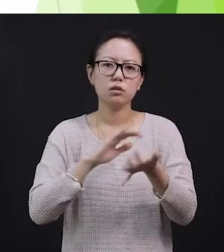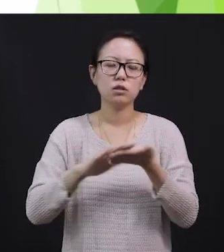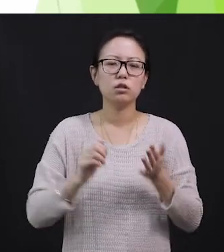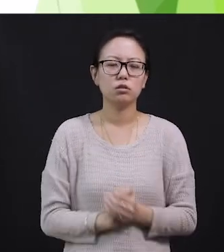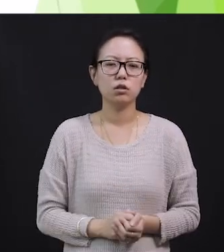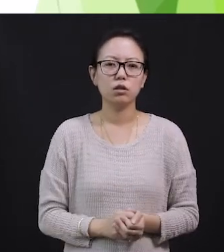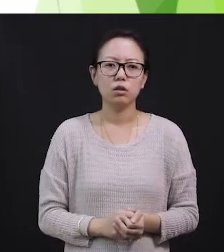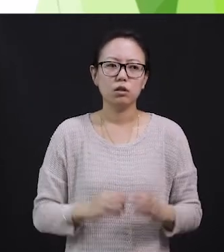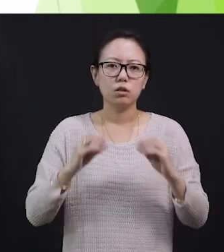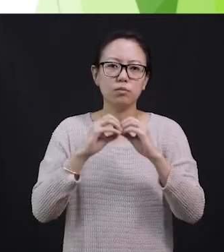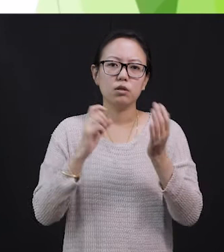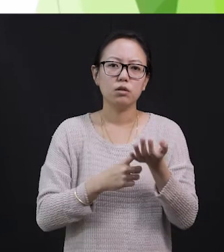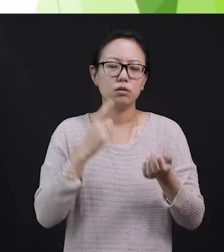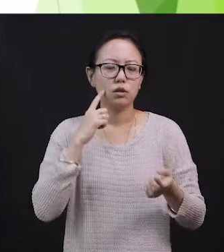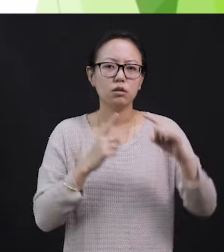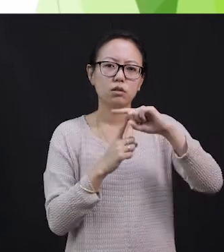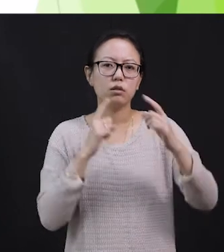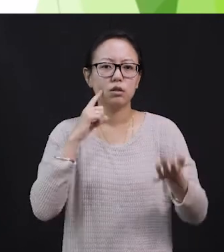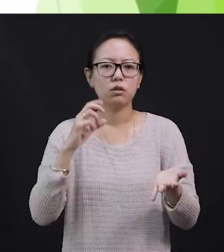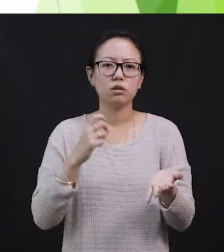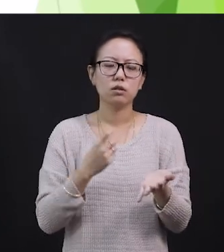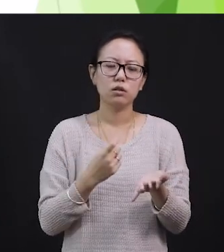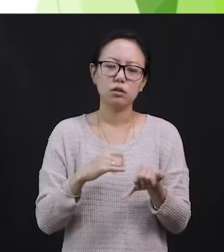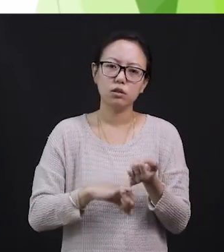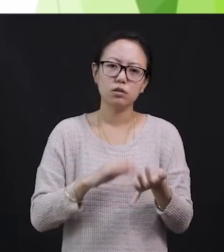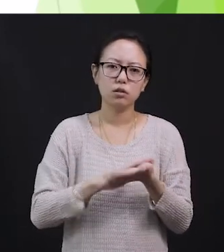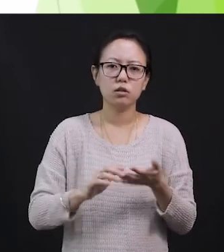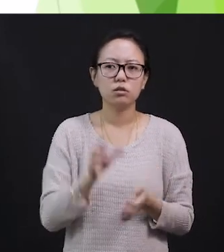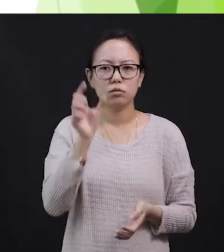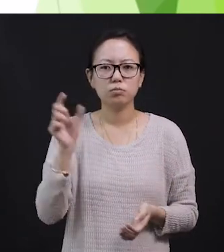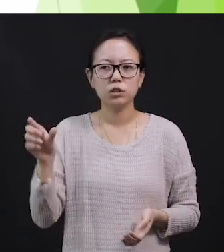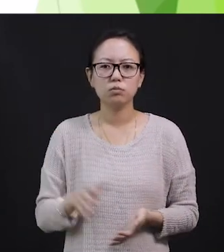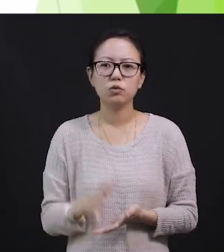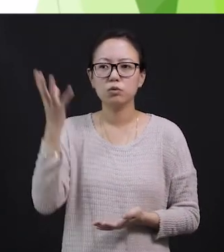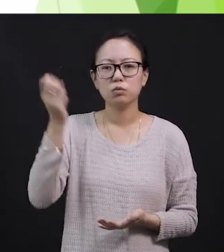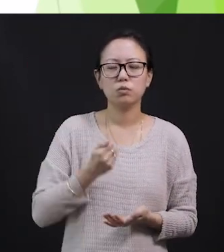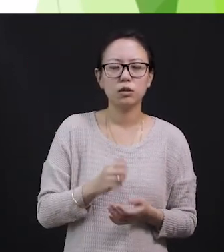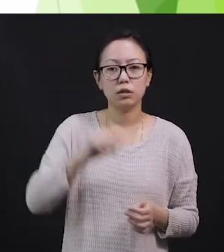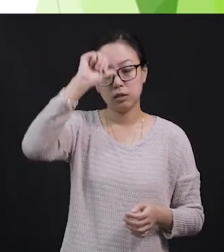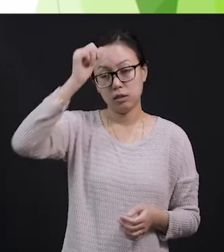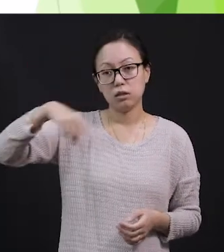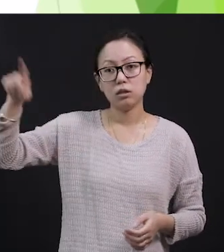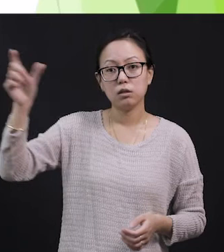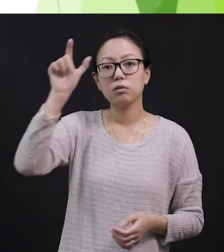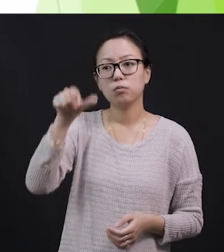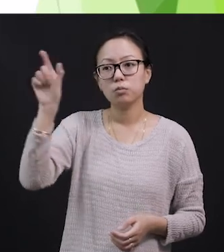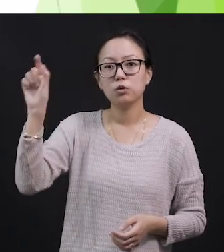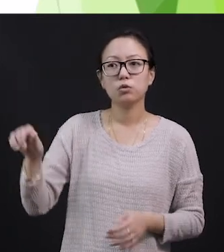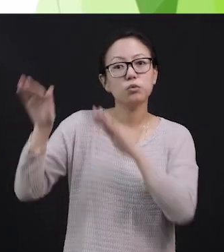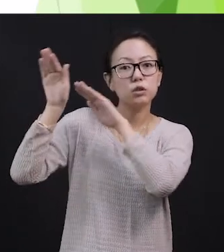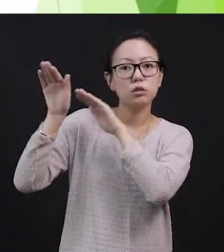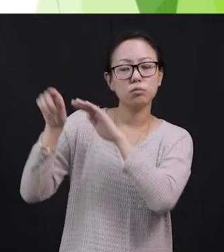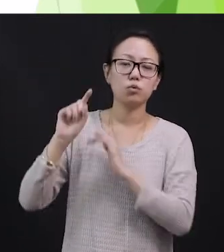their language, but it turned the tide against them, and nationalism also came in because of this British education, because of the